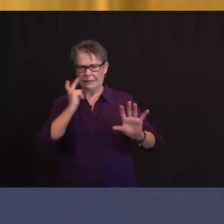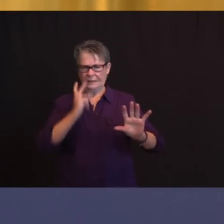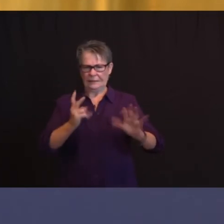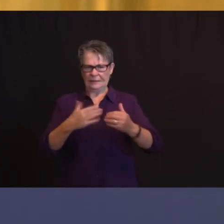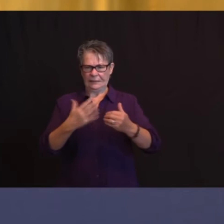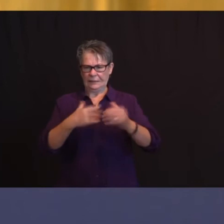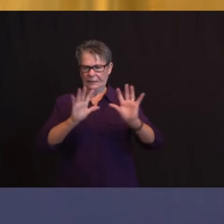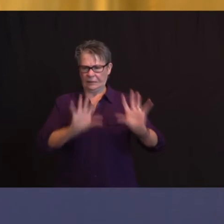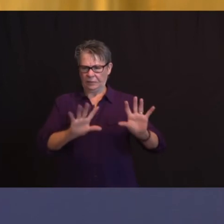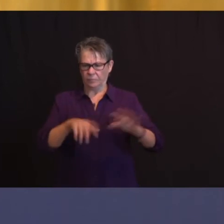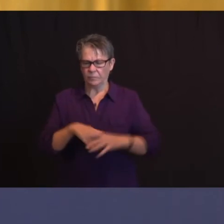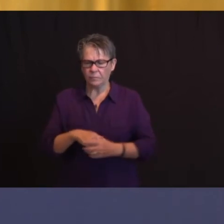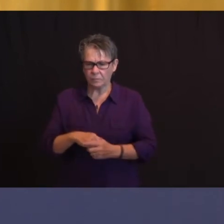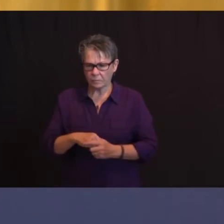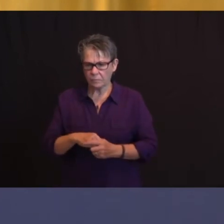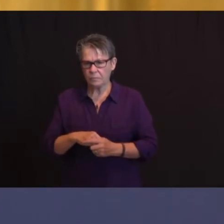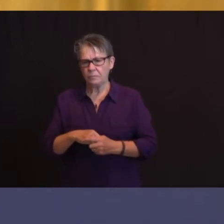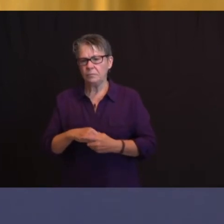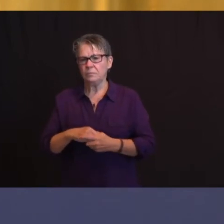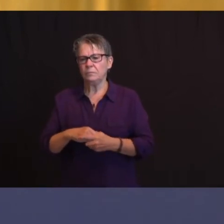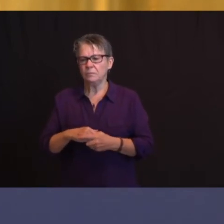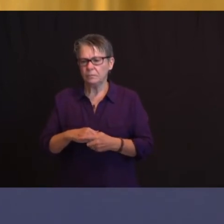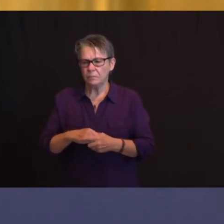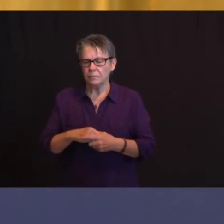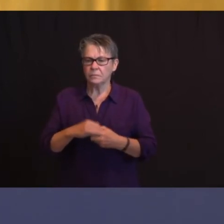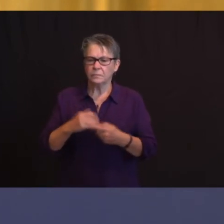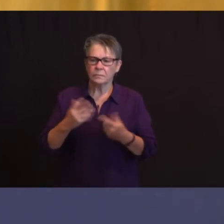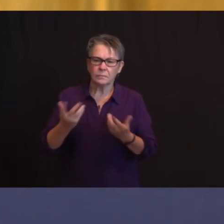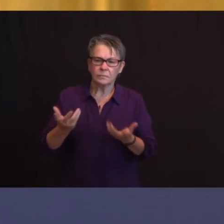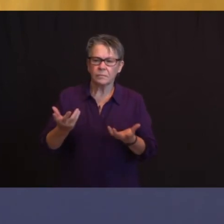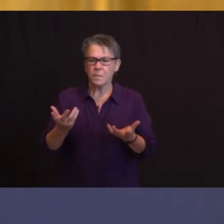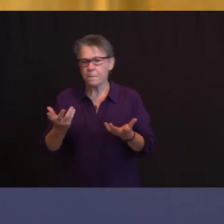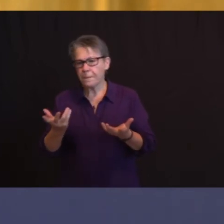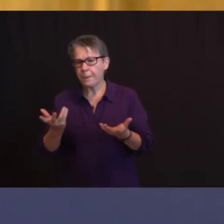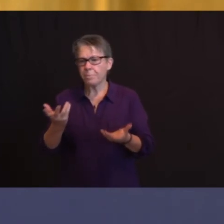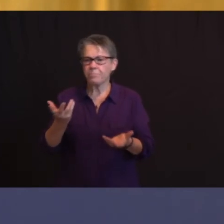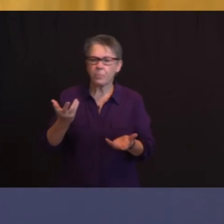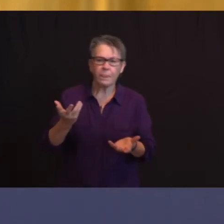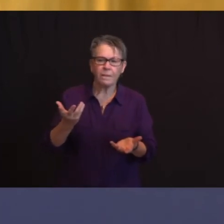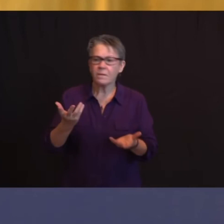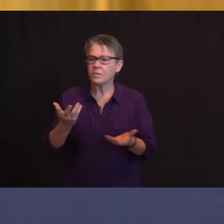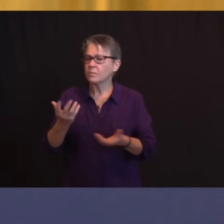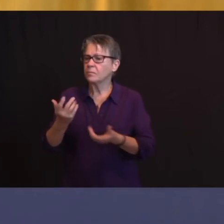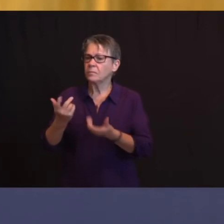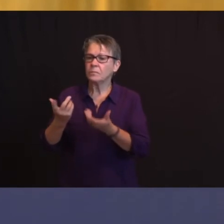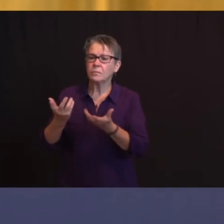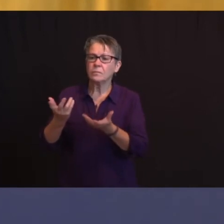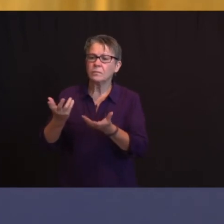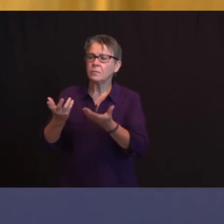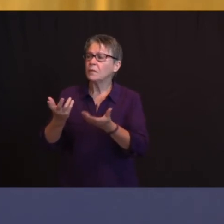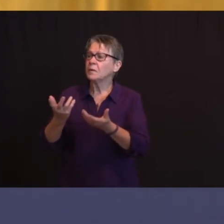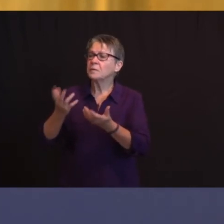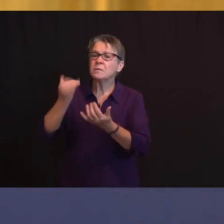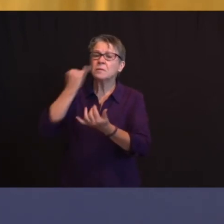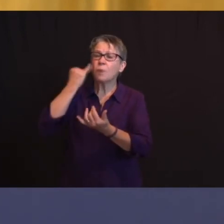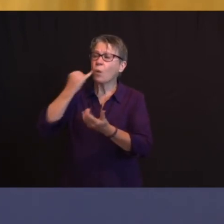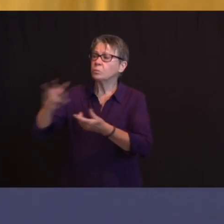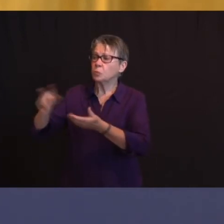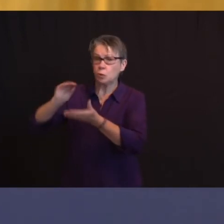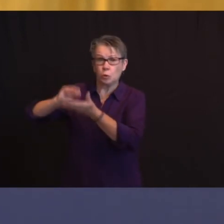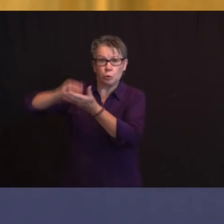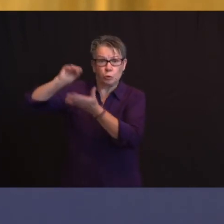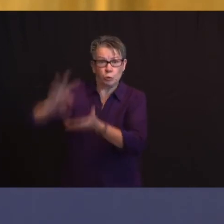child going back and forth would be exempt from quarantining? On your meeting with the White House, did you or any other governors make the case that the